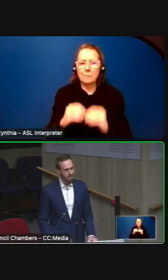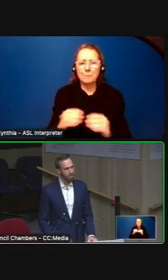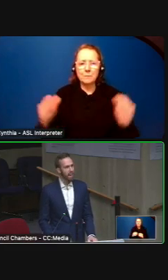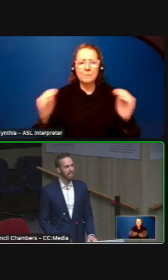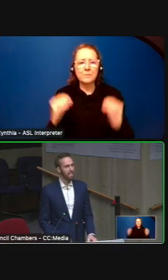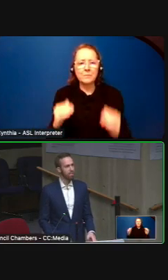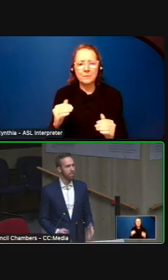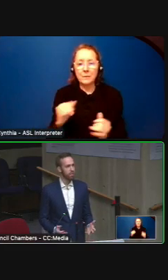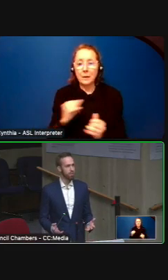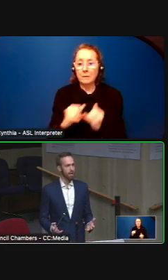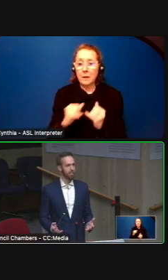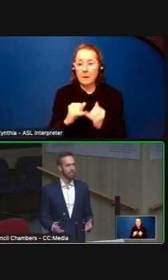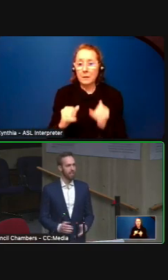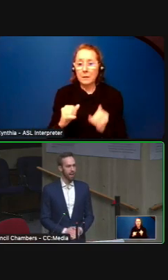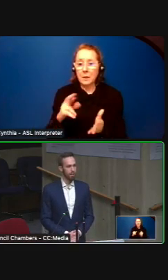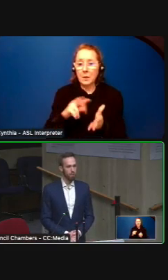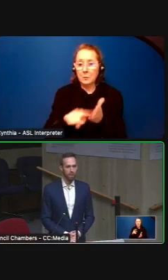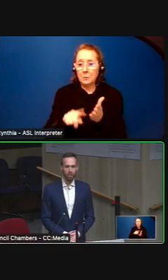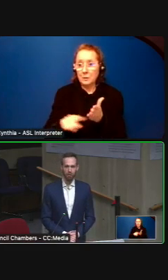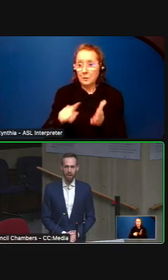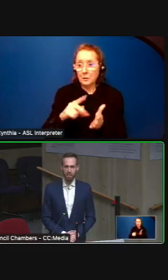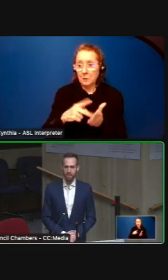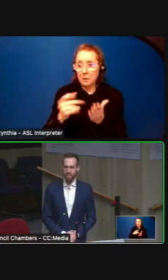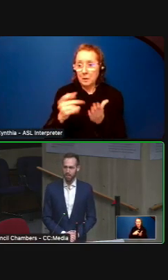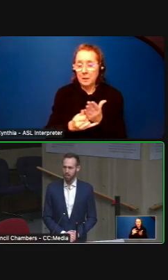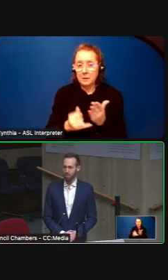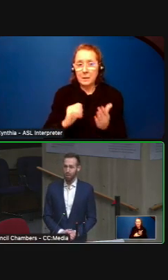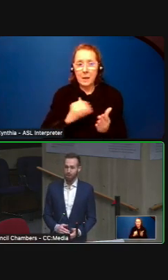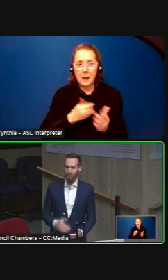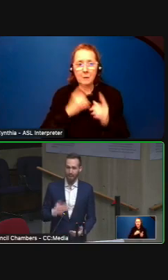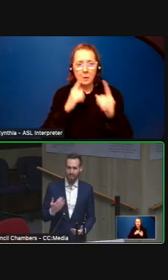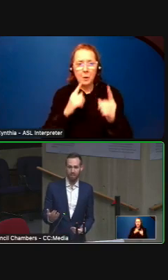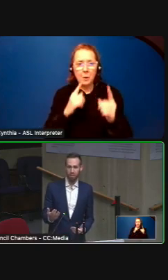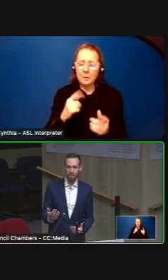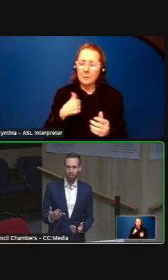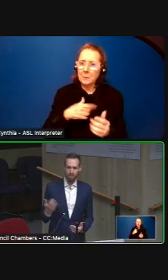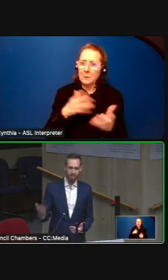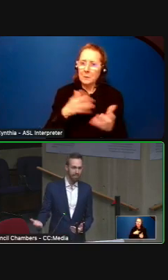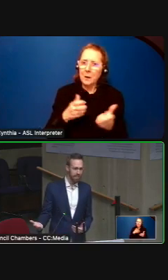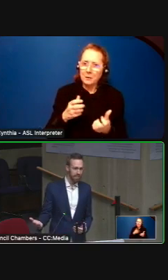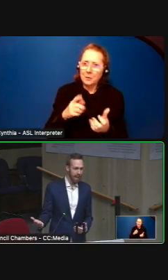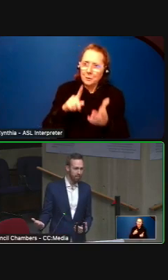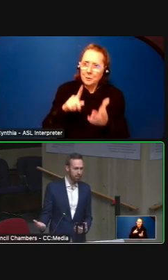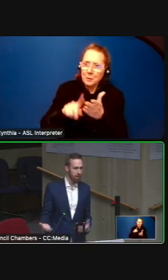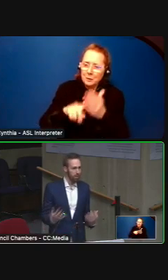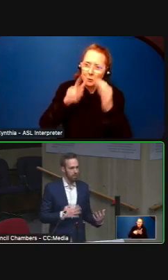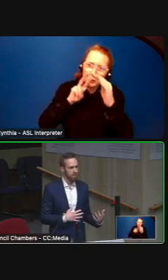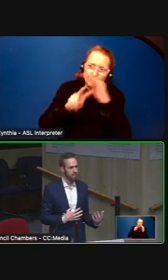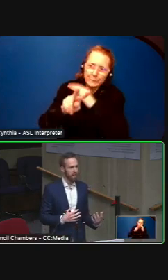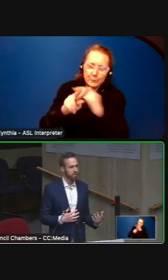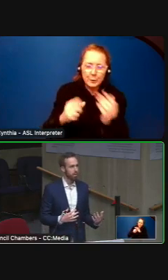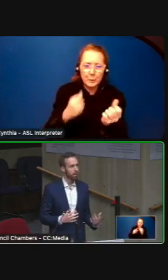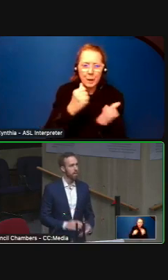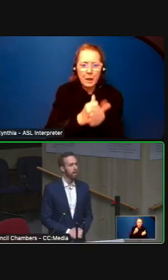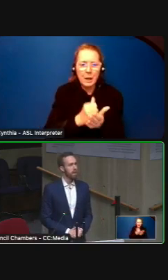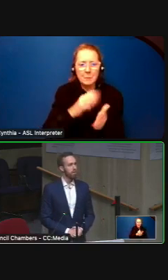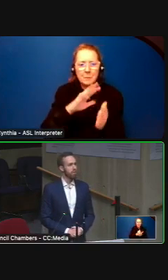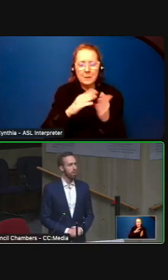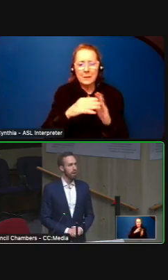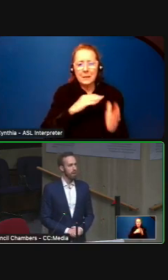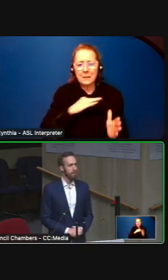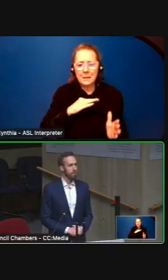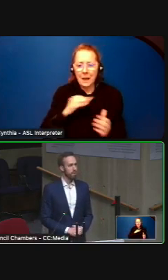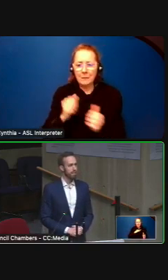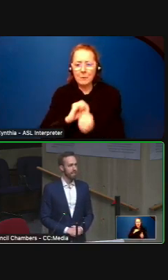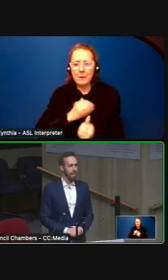And then finally is research projects. We are trying to be, as I mentioned, more proactive in trying to assist city staff with our role as an advisory board. So